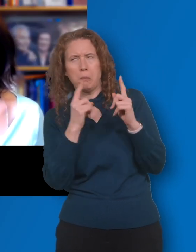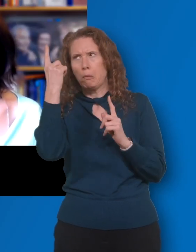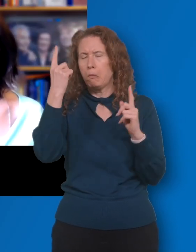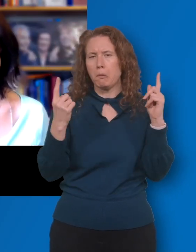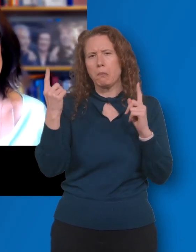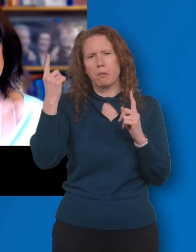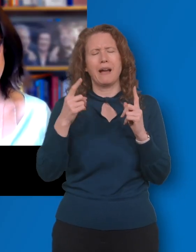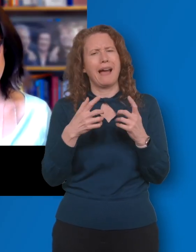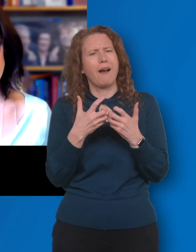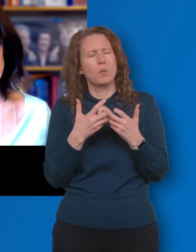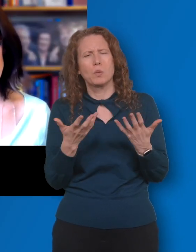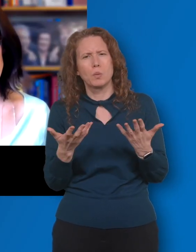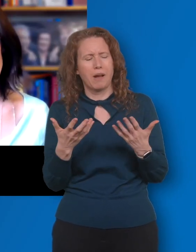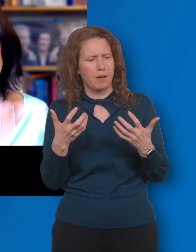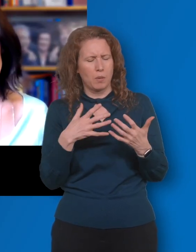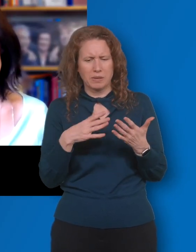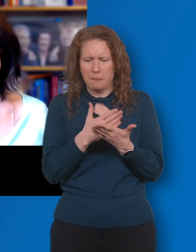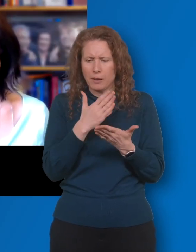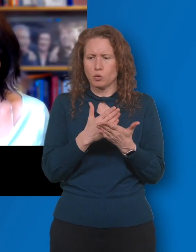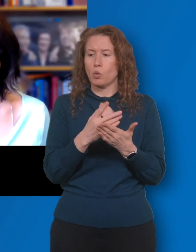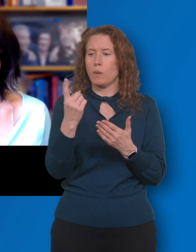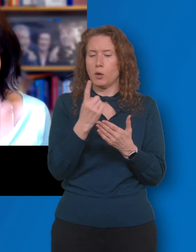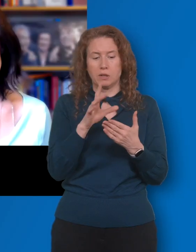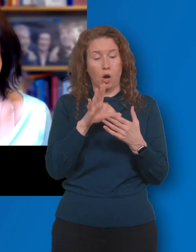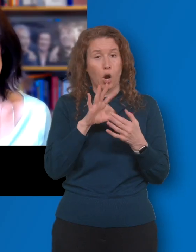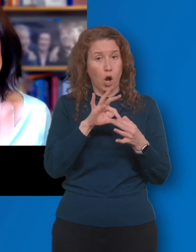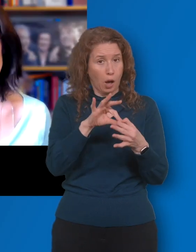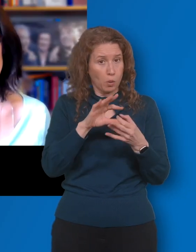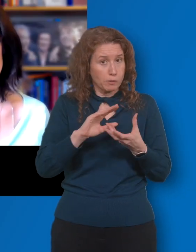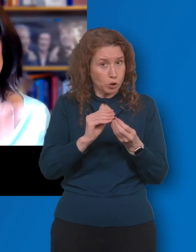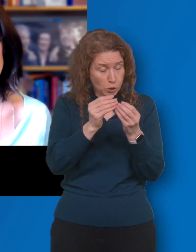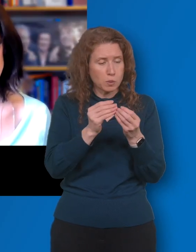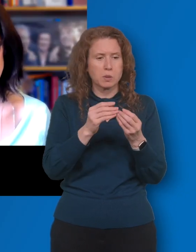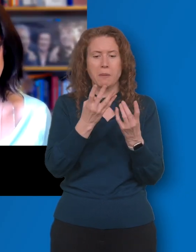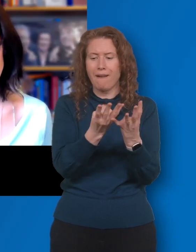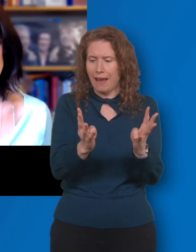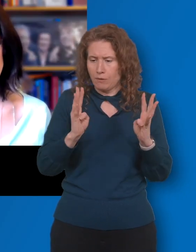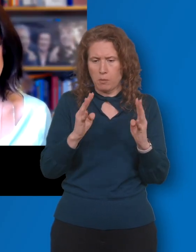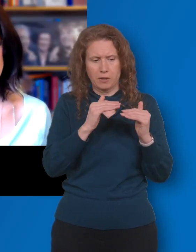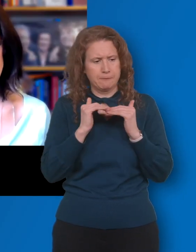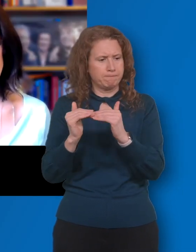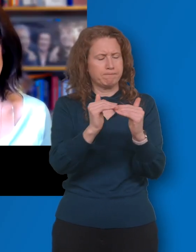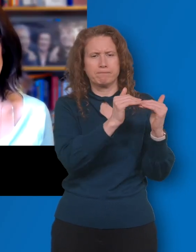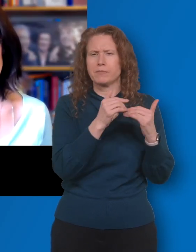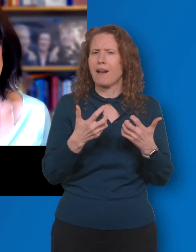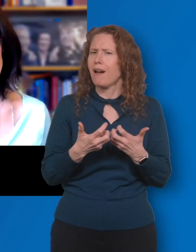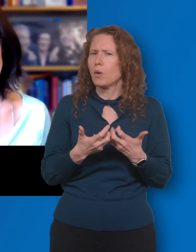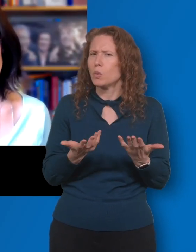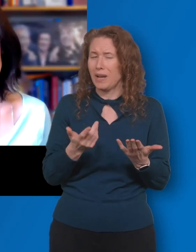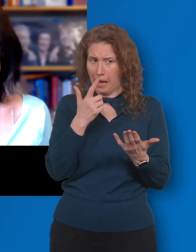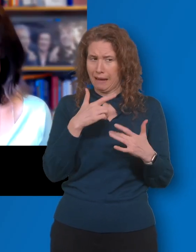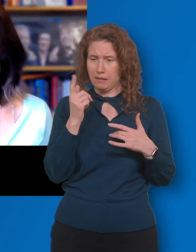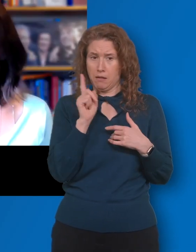being, enter into that kind of relationship, which can be quite forbidding or, overbearing, perhaps.